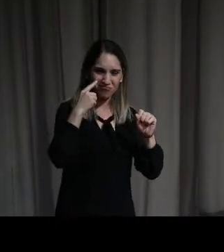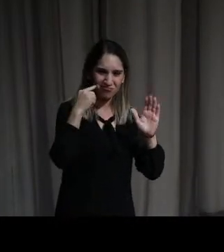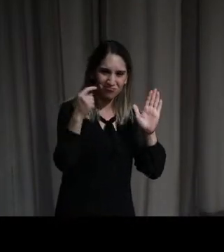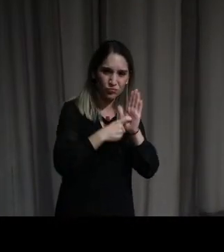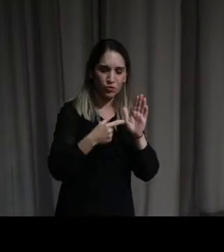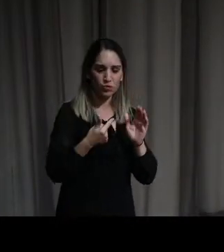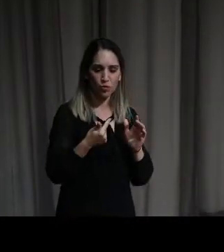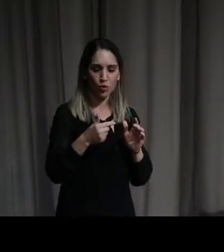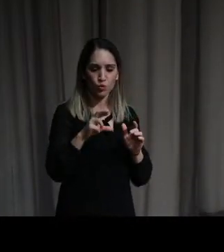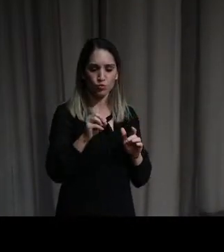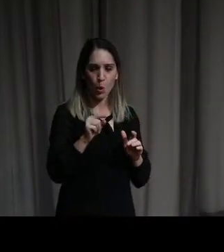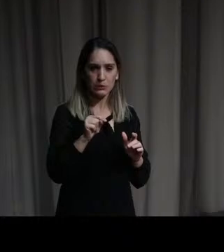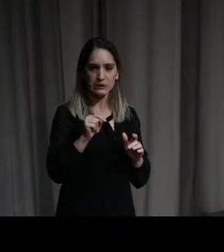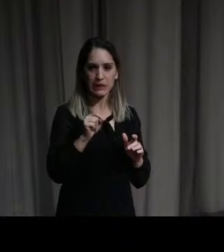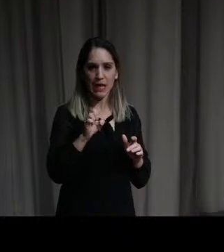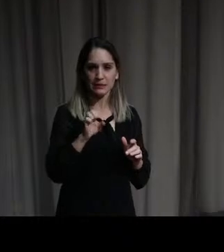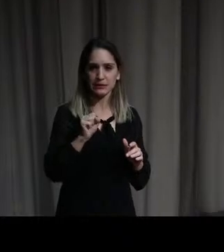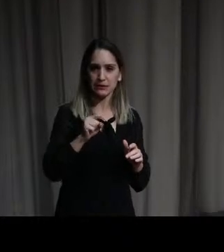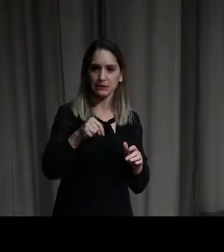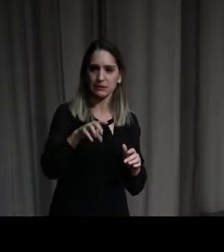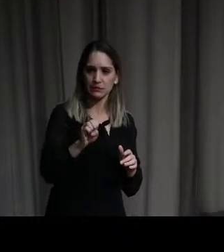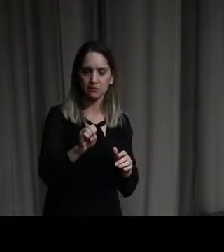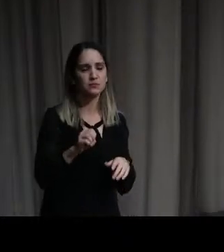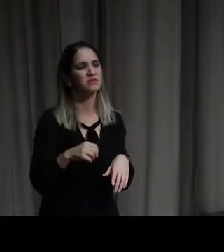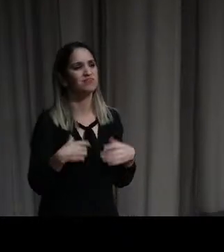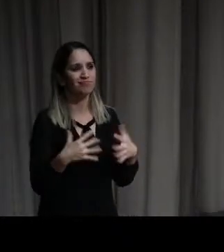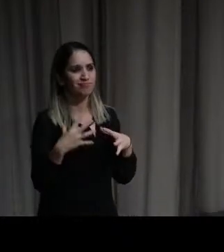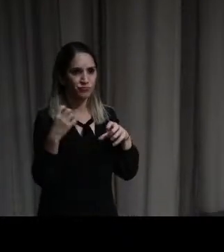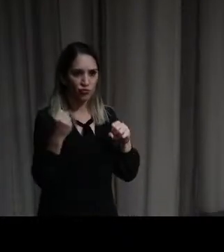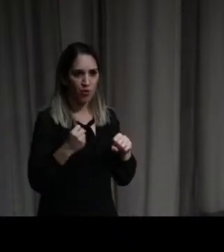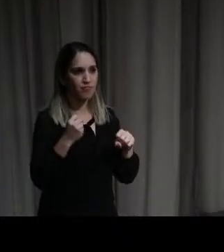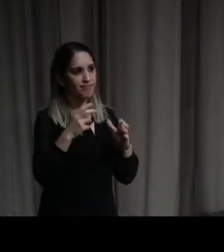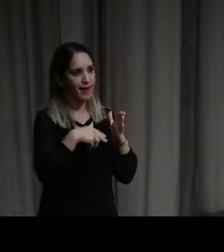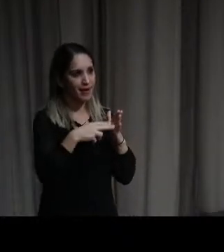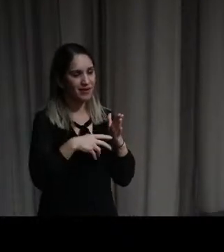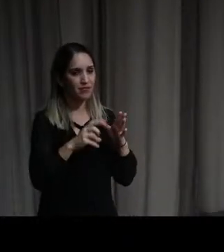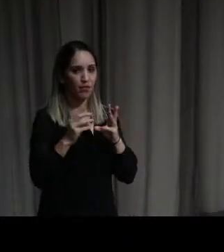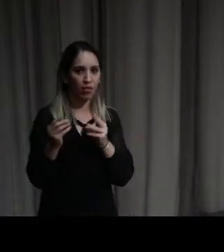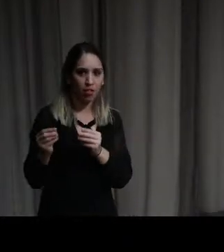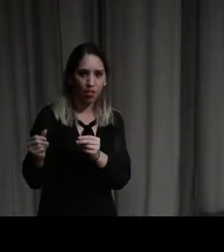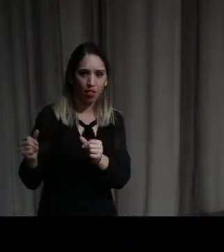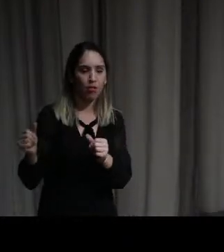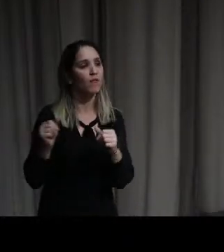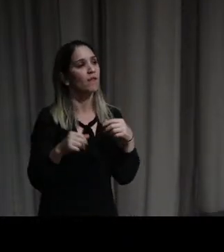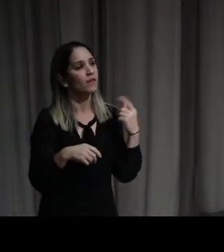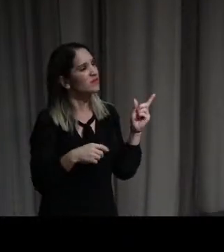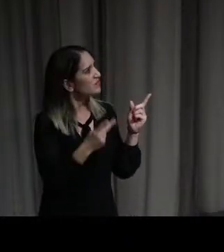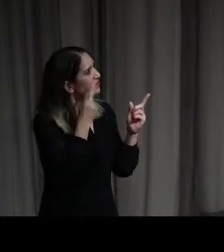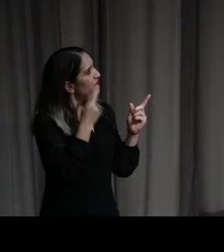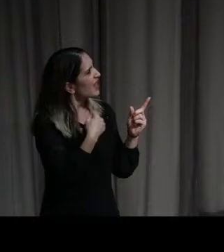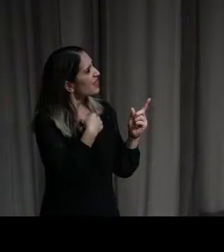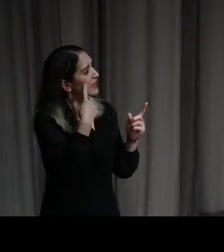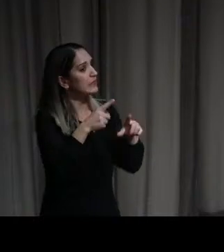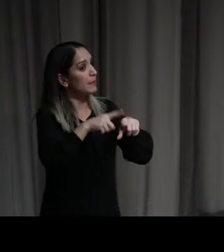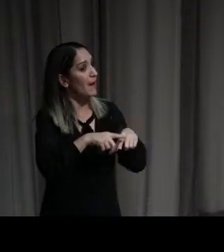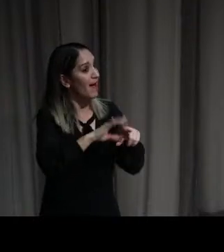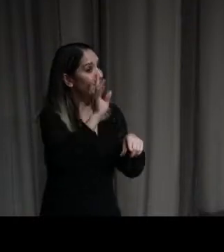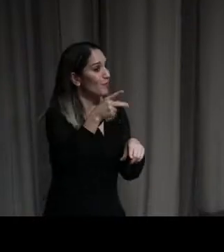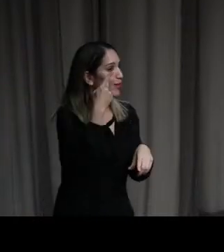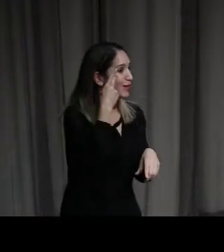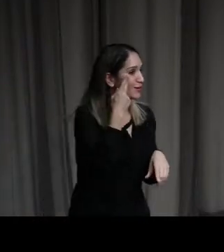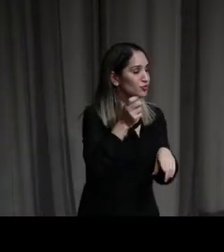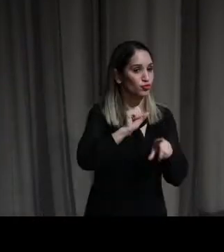time. So I think there was a lot of that going on. So I think it was both circumstantial,